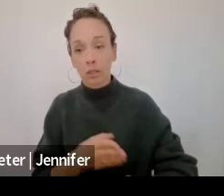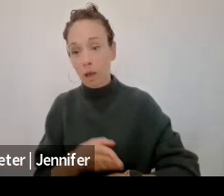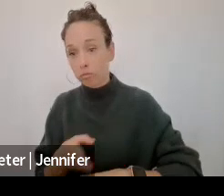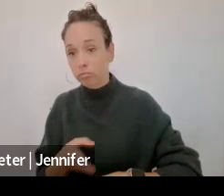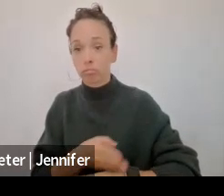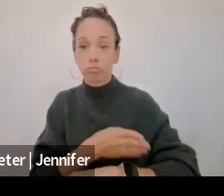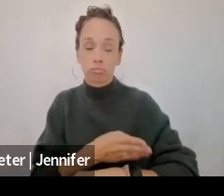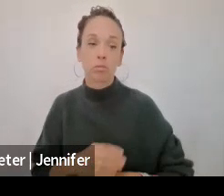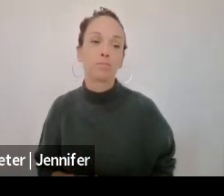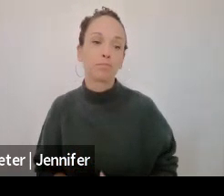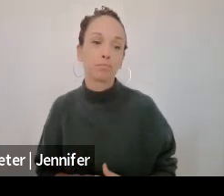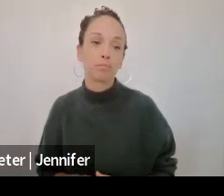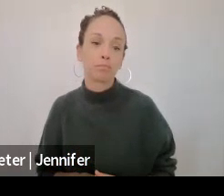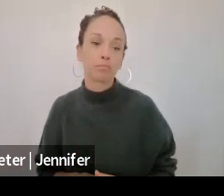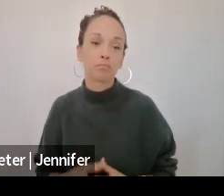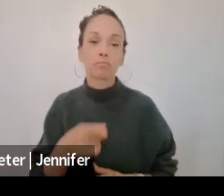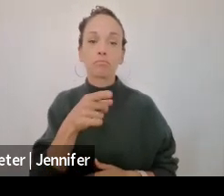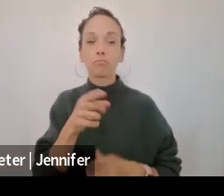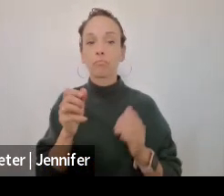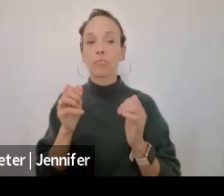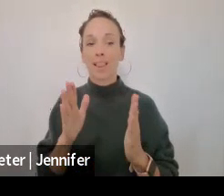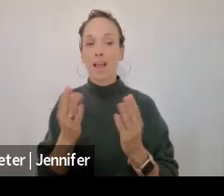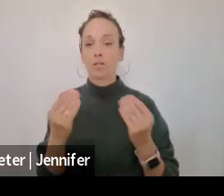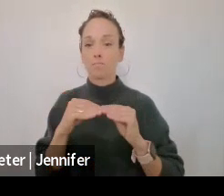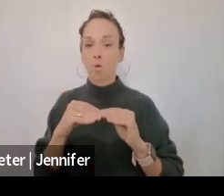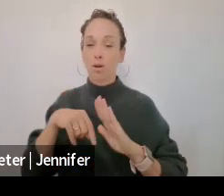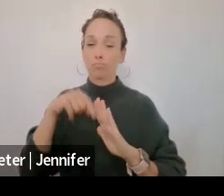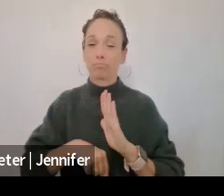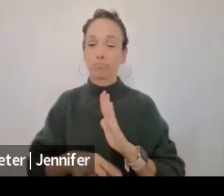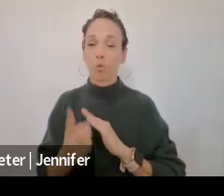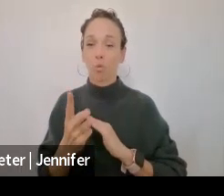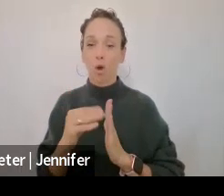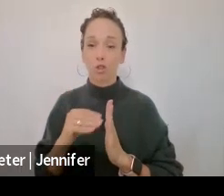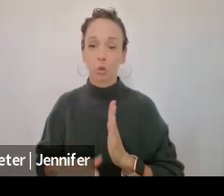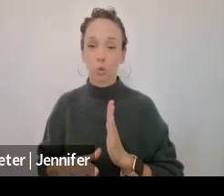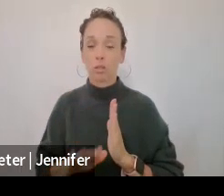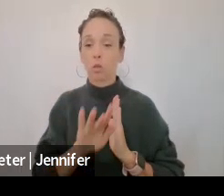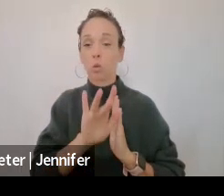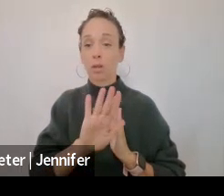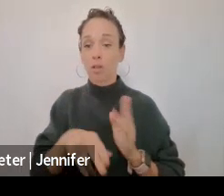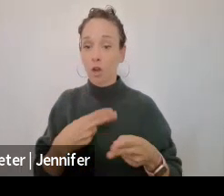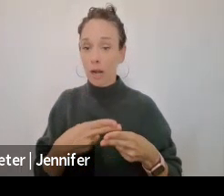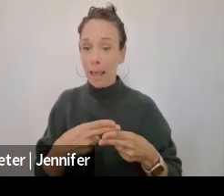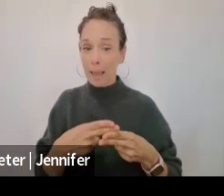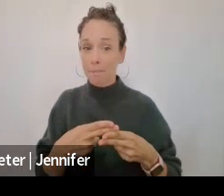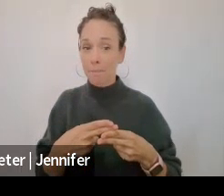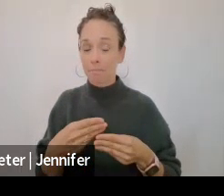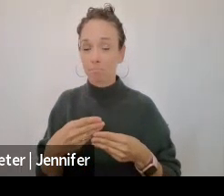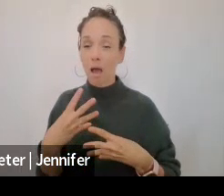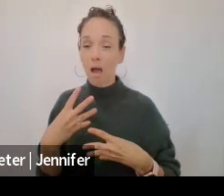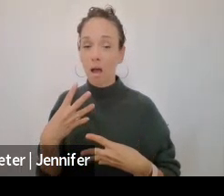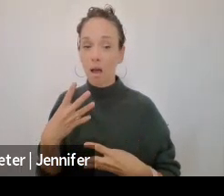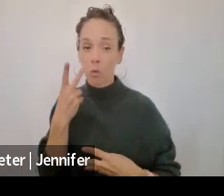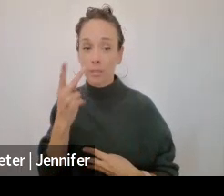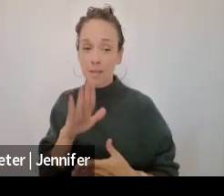dive deeper into the individual student. So if you click on an individual student's name, then you will then be able to see